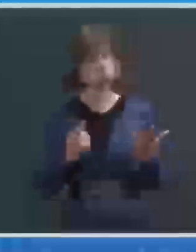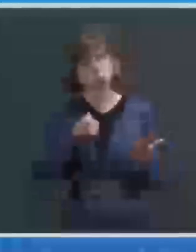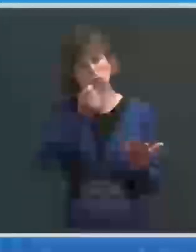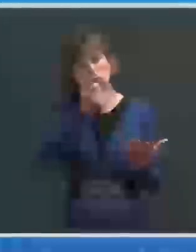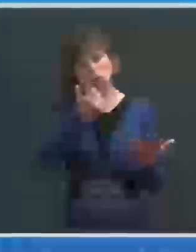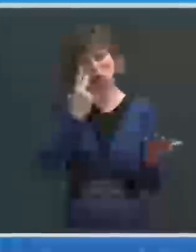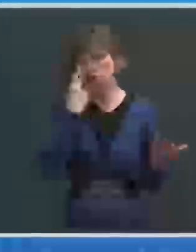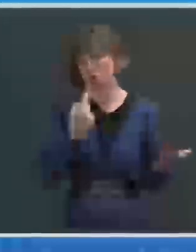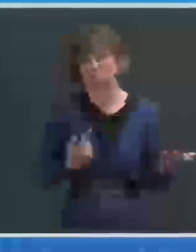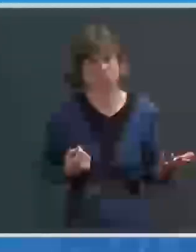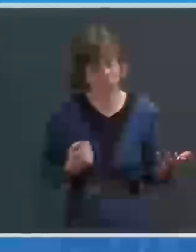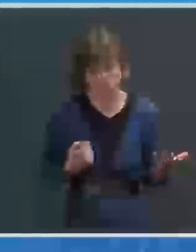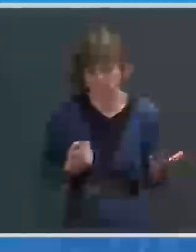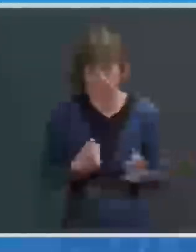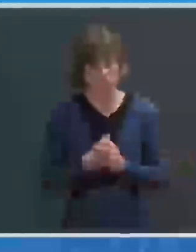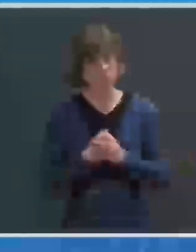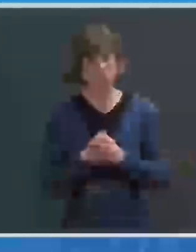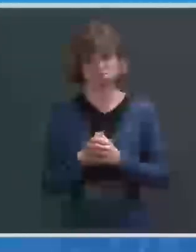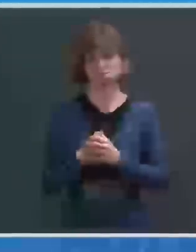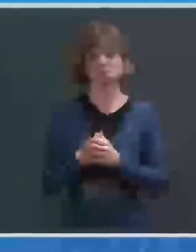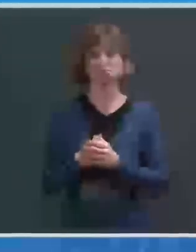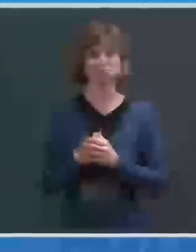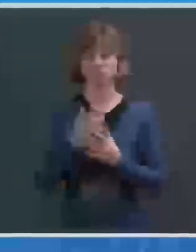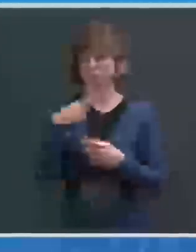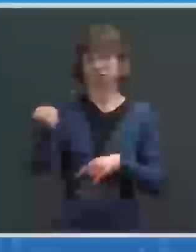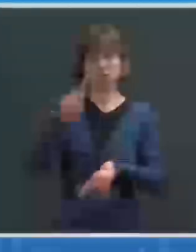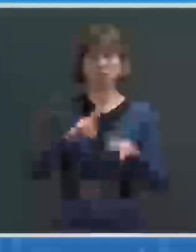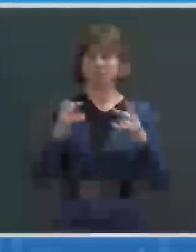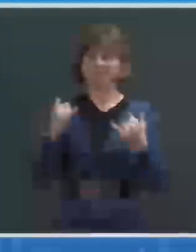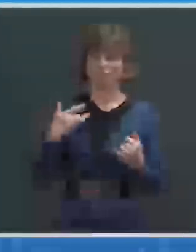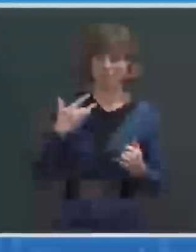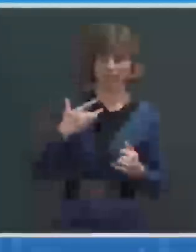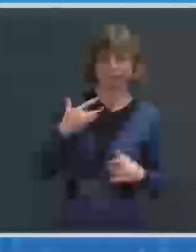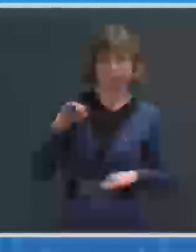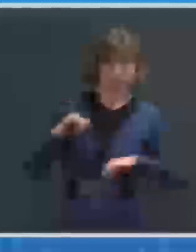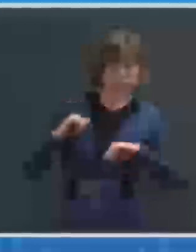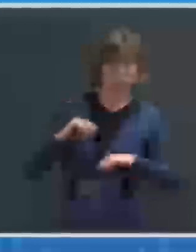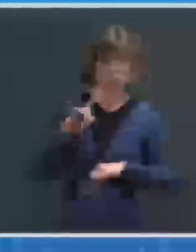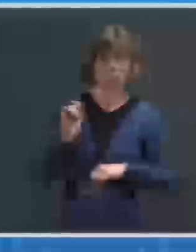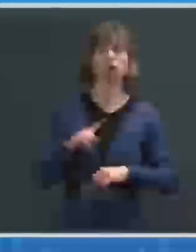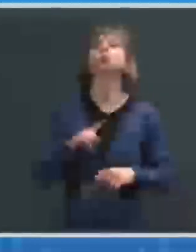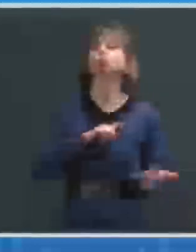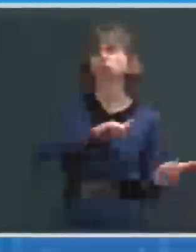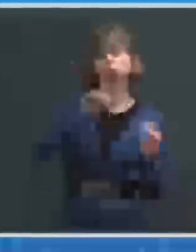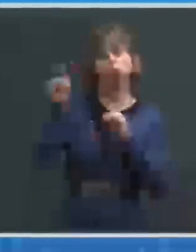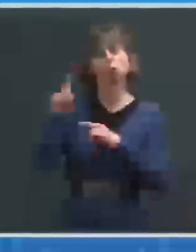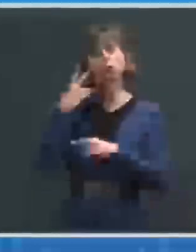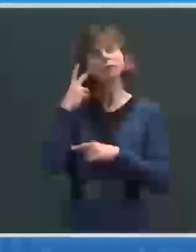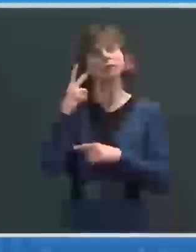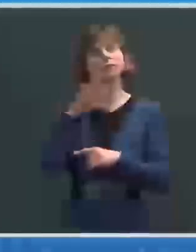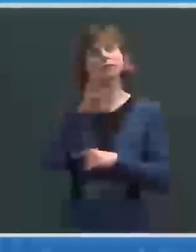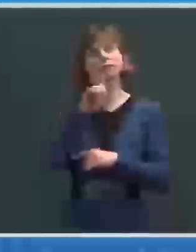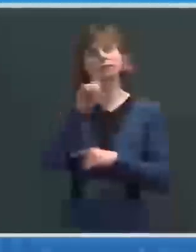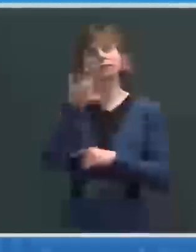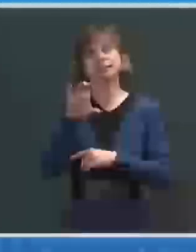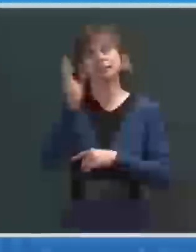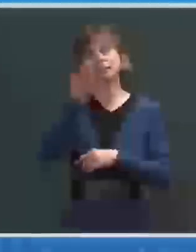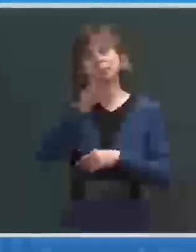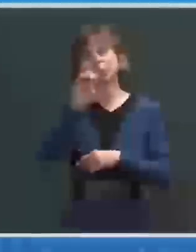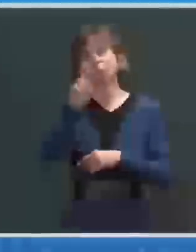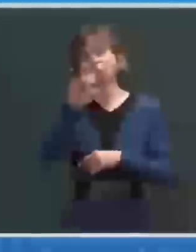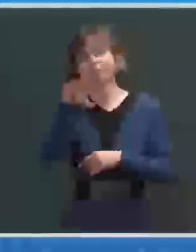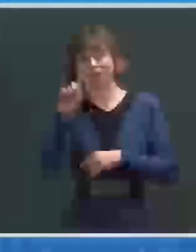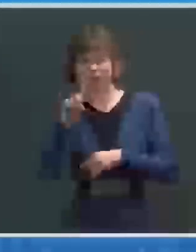rare. For those who still have questions about the vaccines, I encourage you to visit the CDC COVID-19 website for more